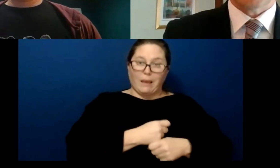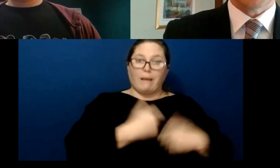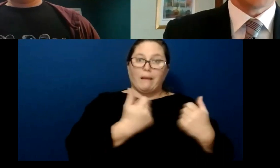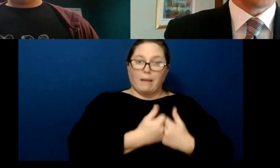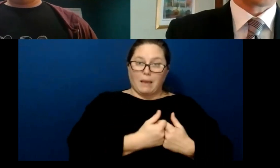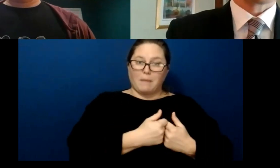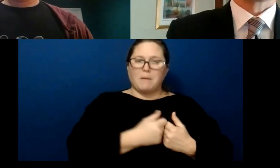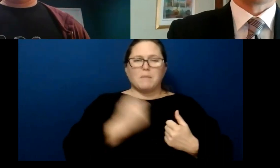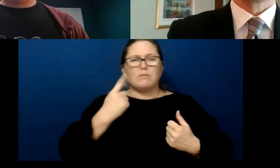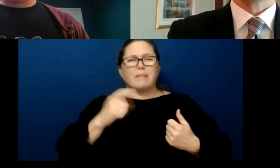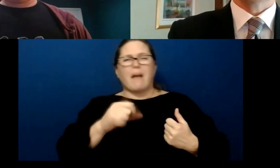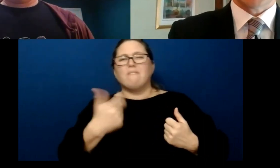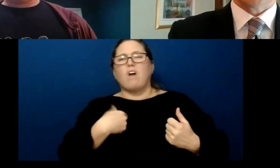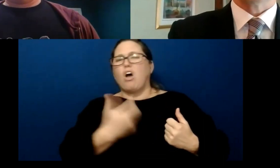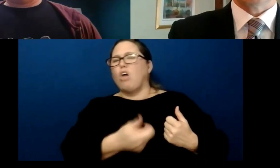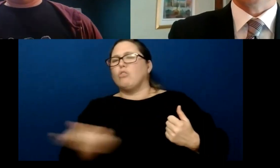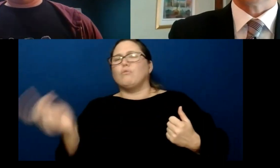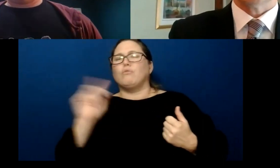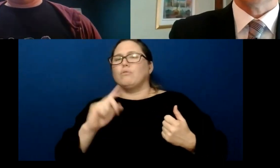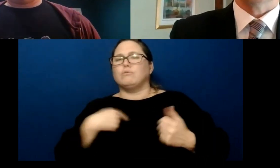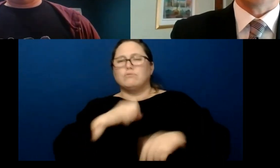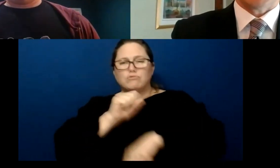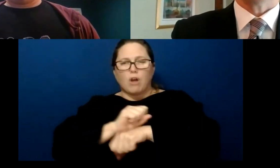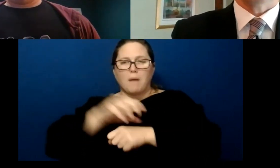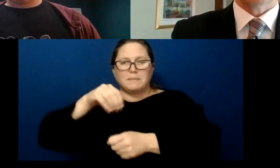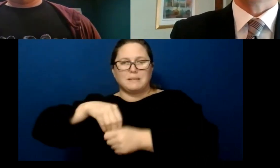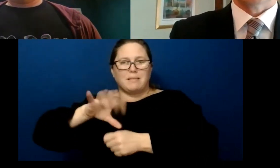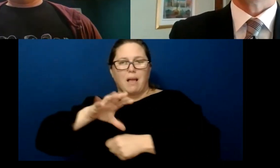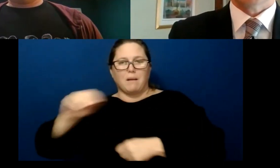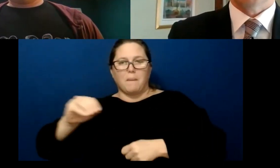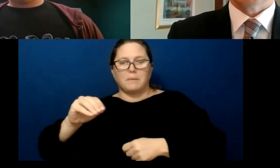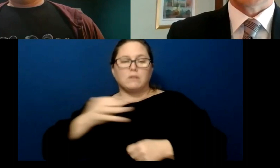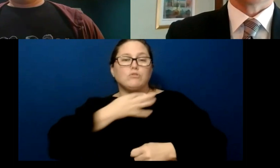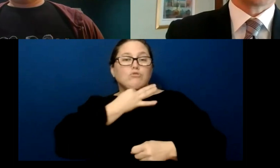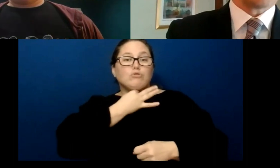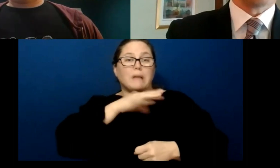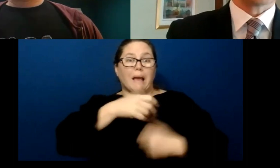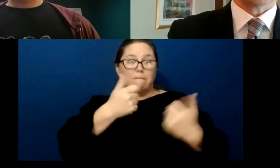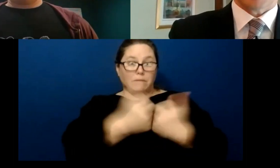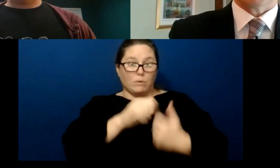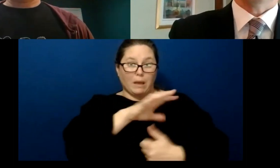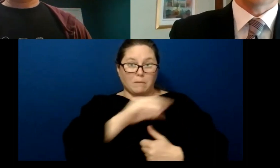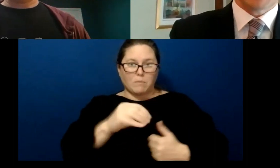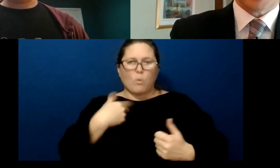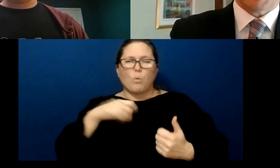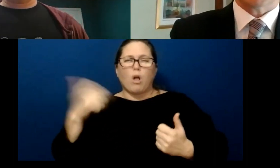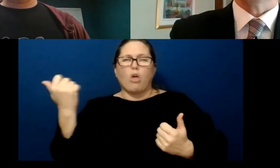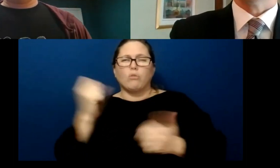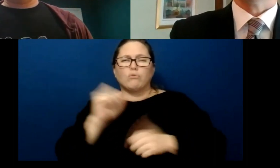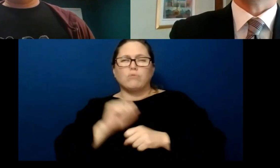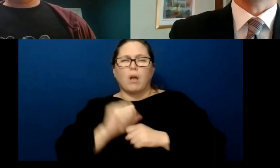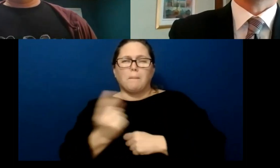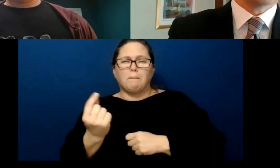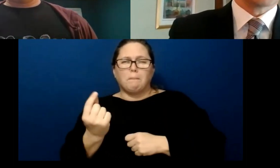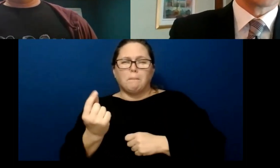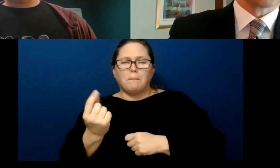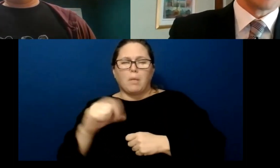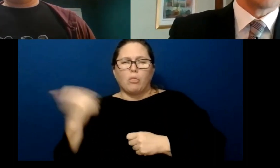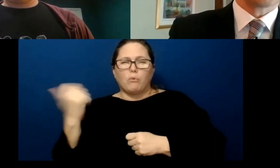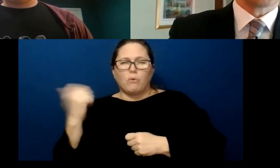company too. What are some other jobs people can do at a video game company? You started to mention like business development